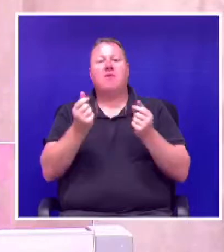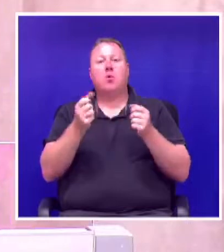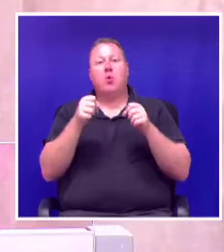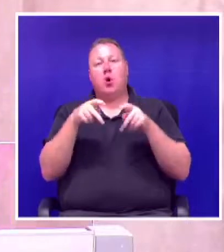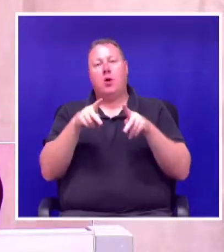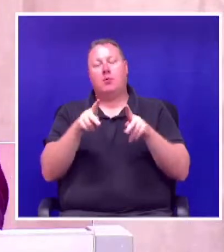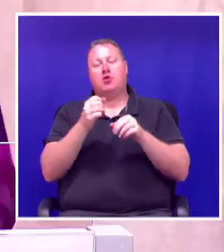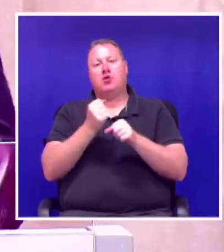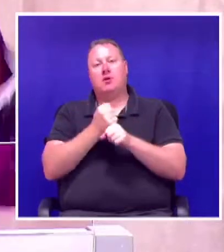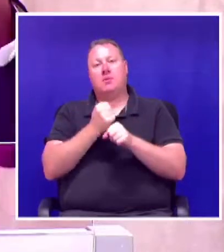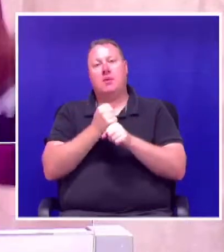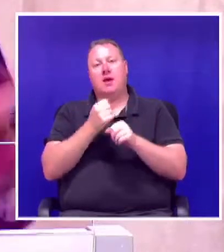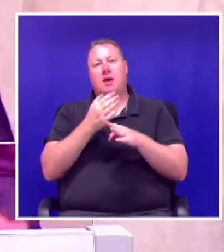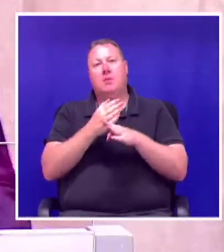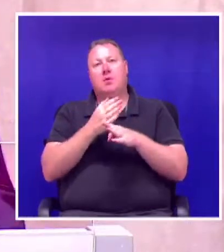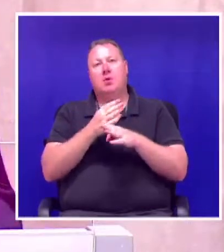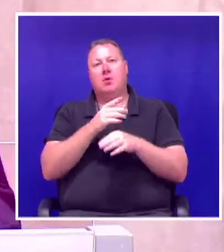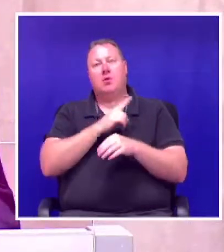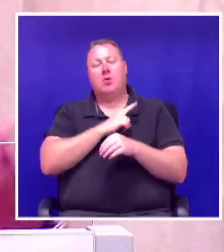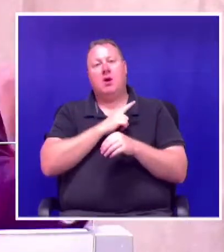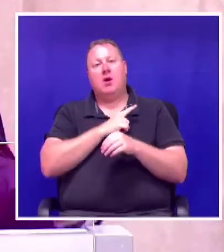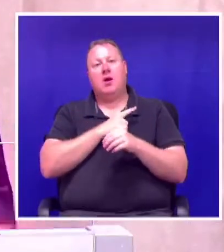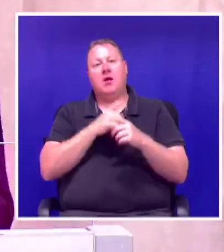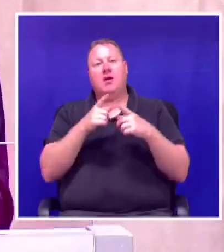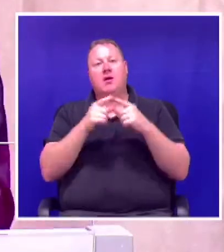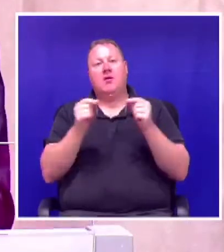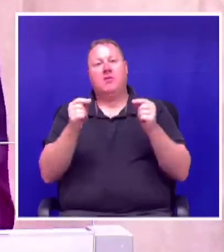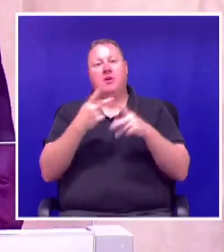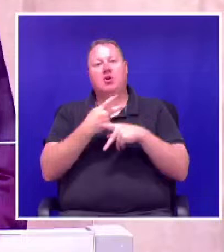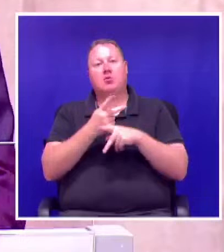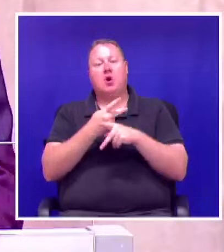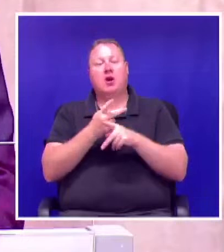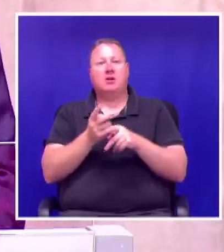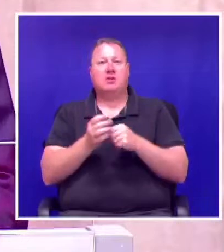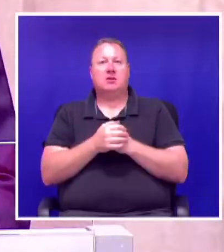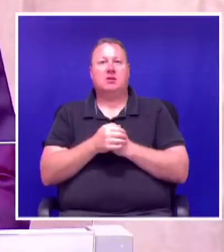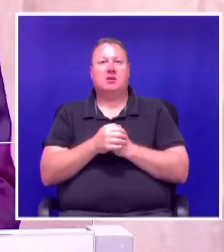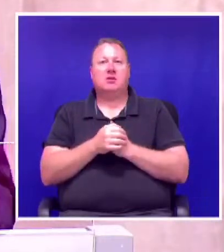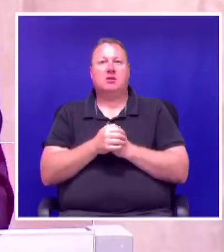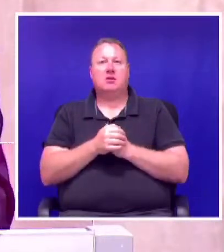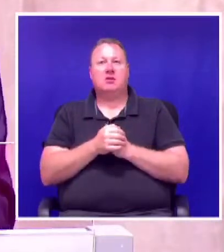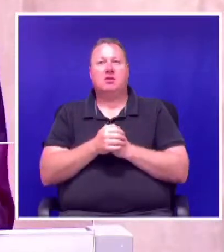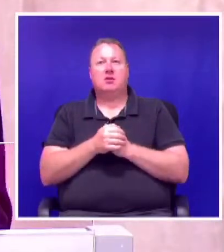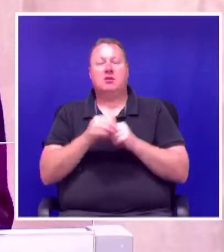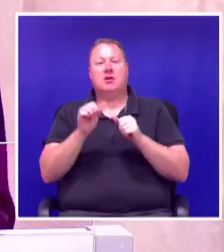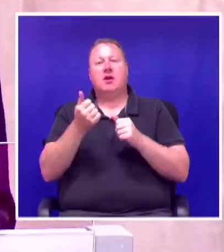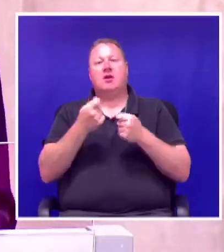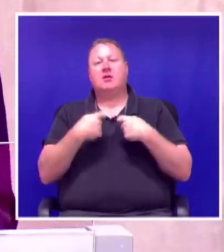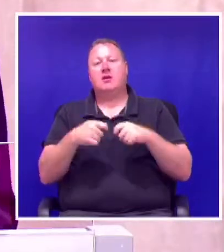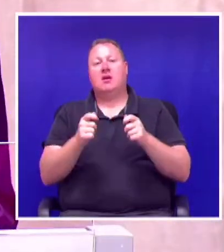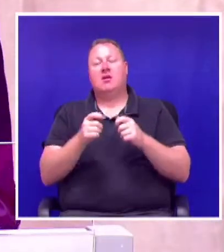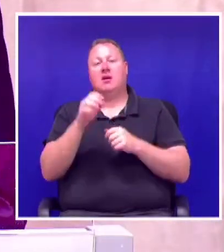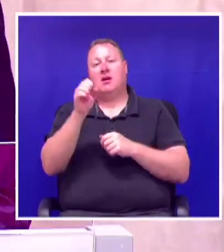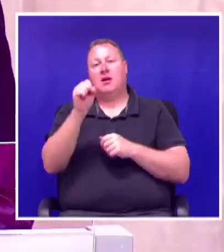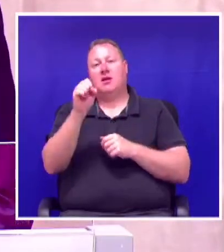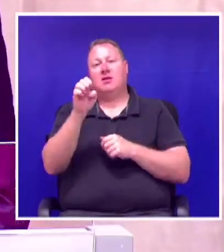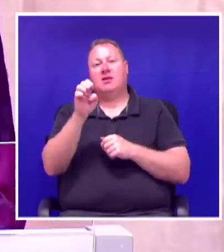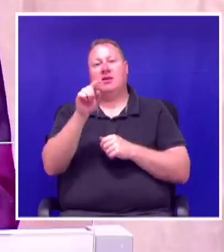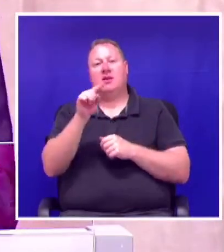create employment, because you get finished goods, then you sell them. So SCZs